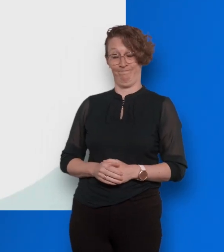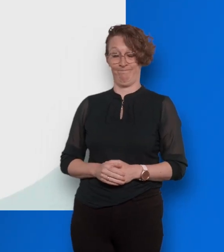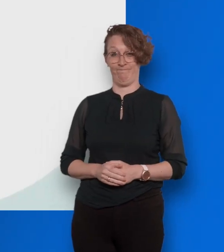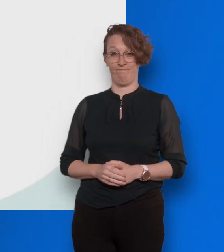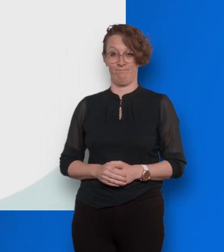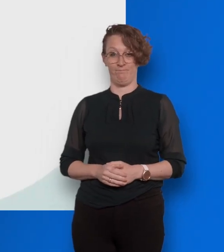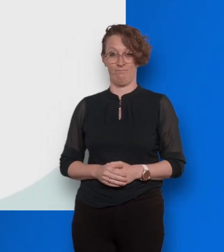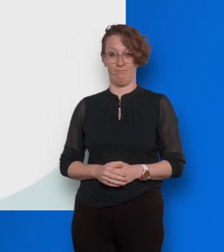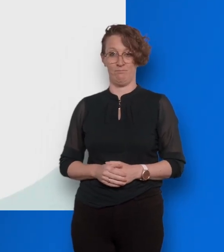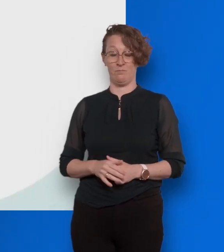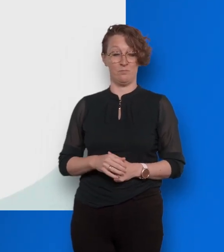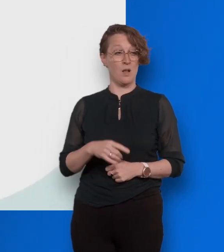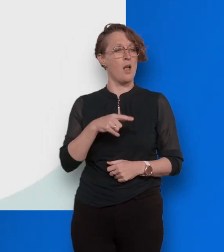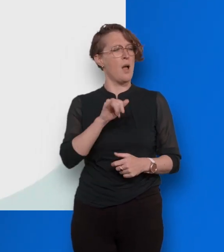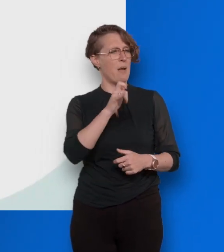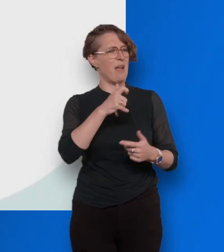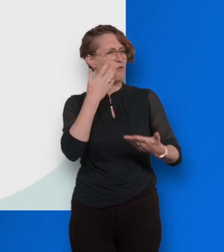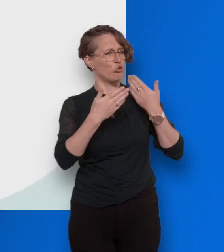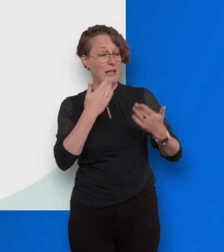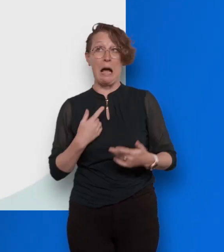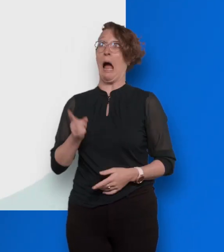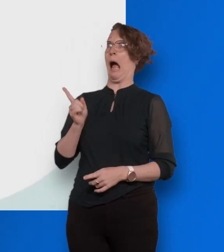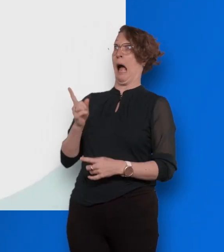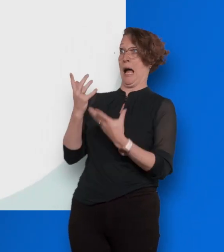You might have to read them out. Ah, there we go.